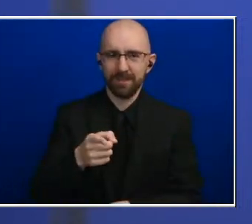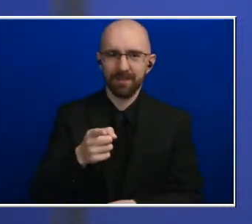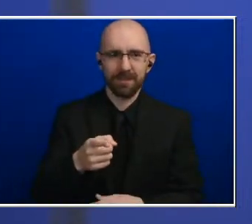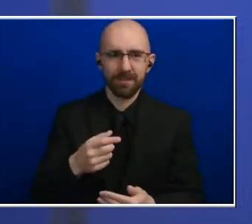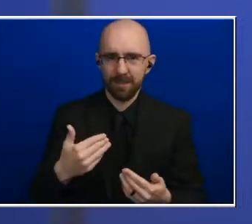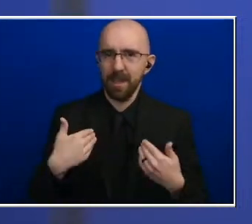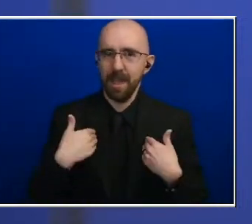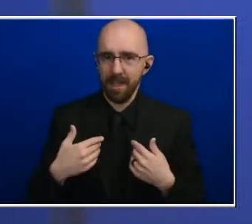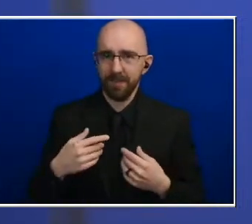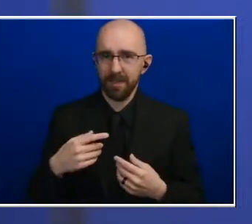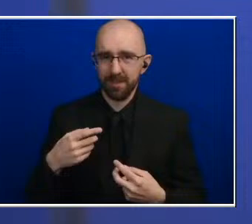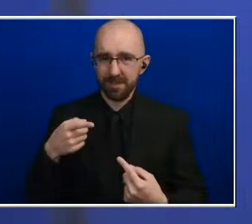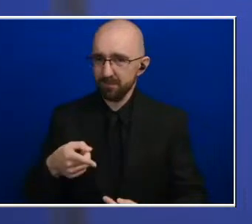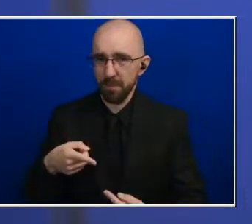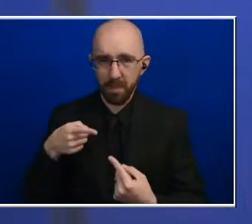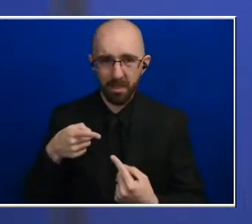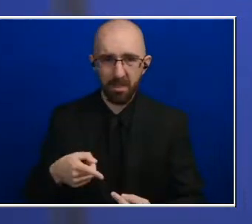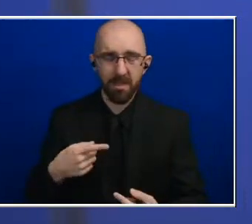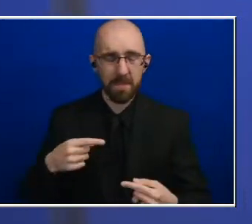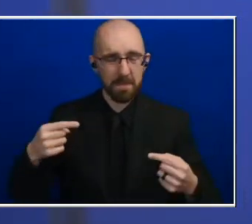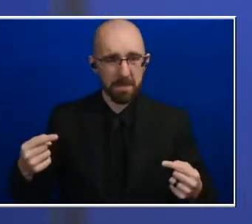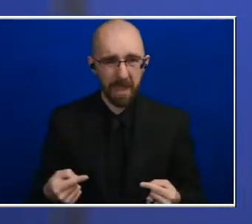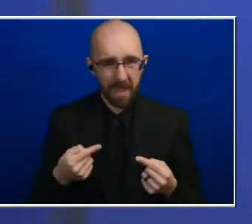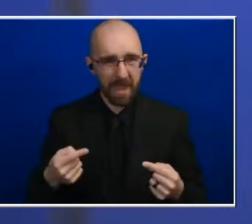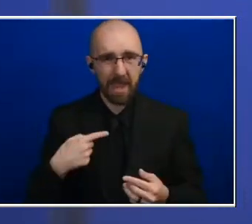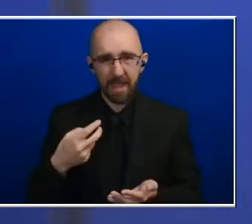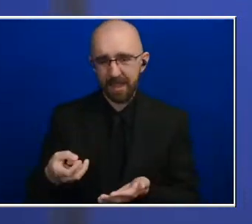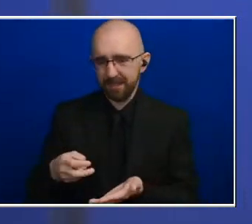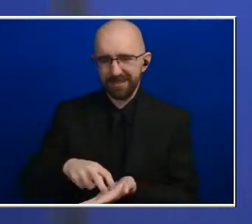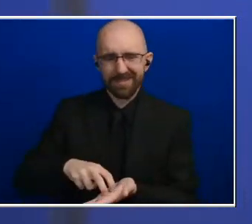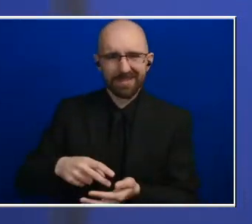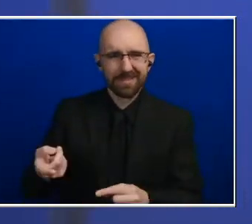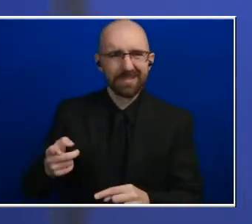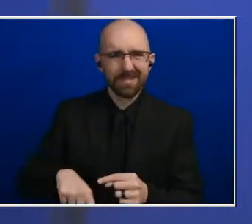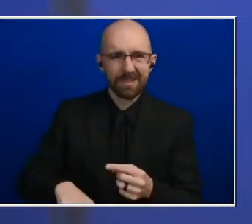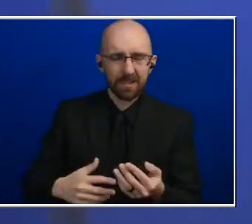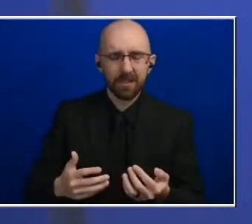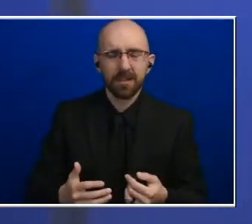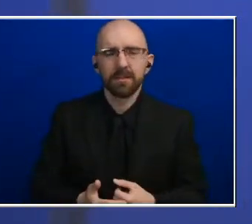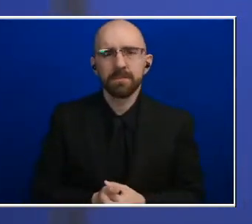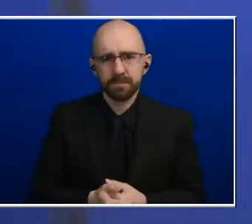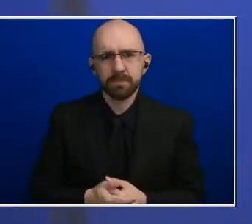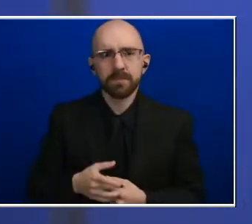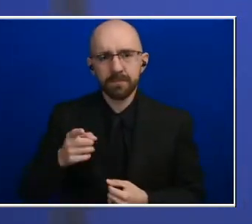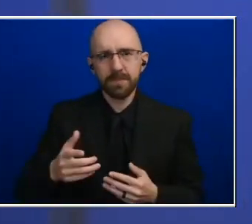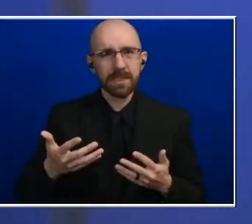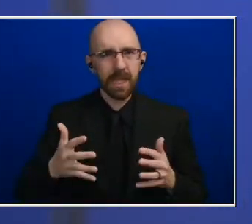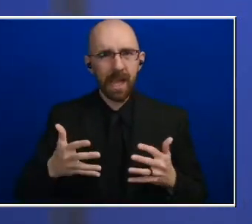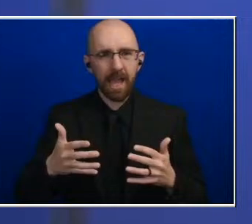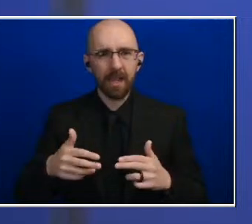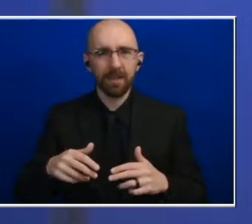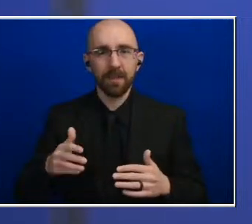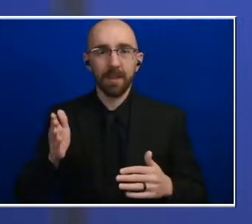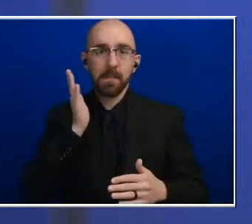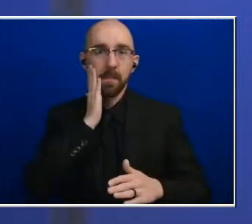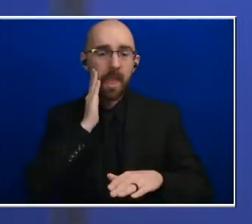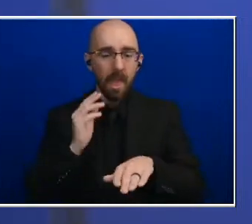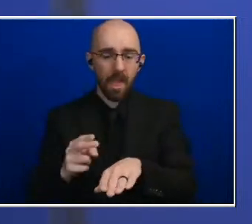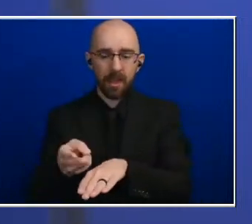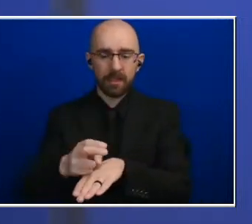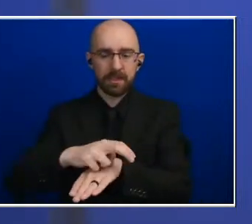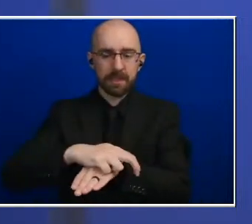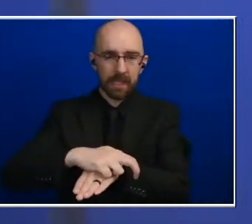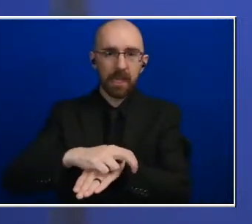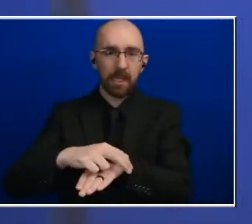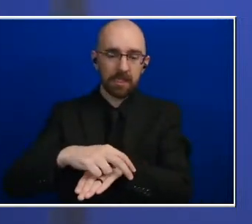You had a lot of pain, couldn't really get out of bed very much. And then he was kind of sitting at the edge of the bed for a couple days and then standing for a couple